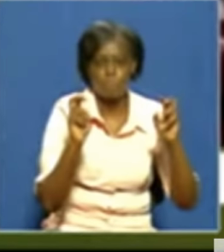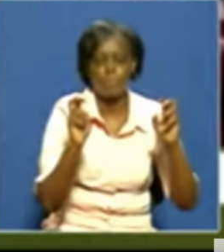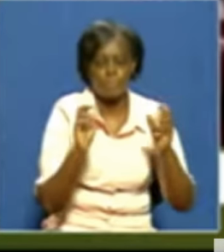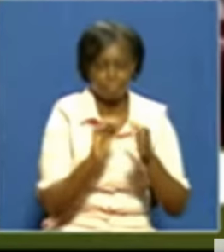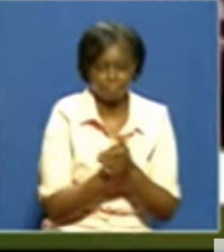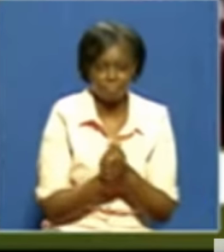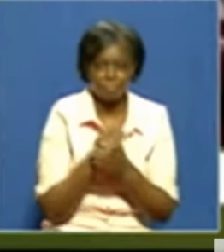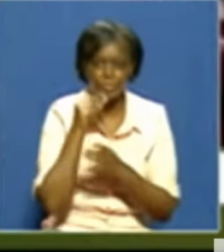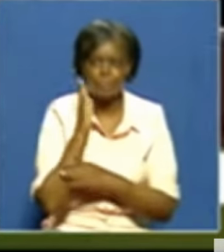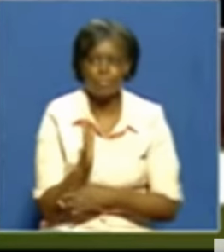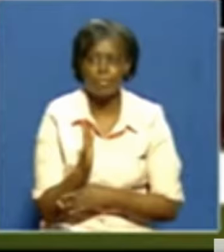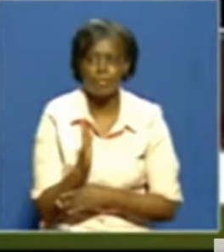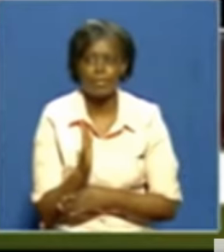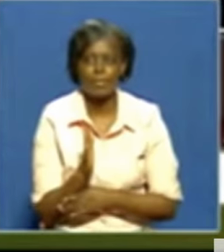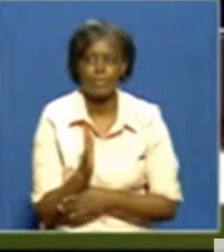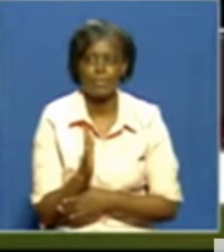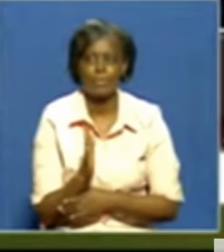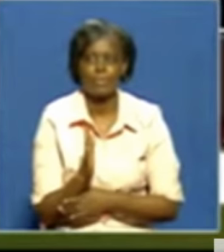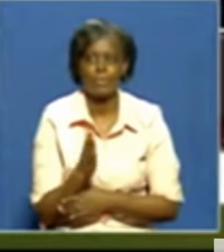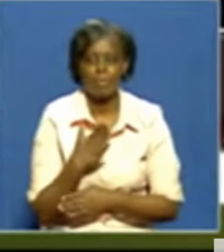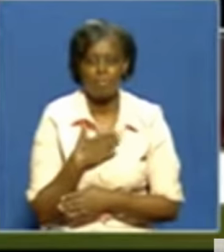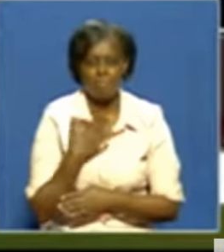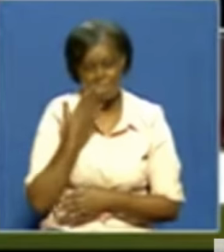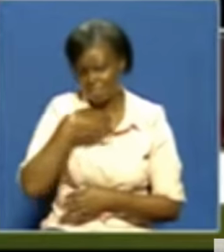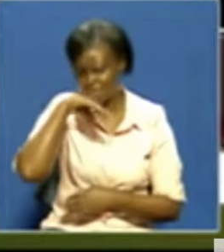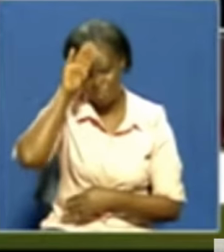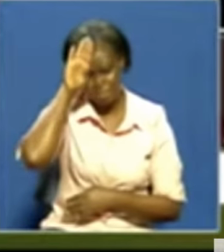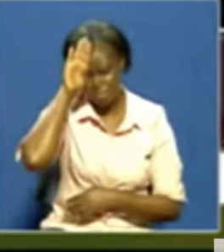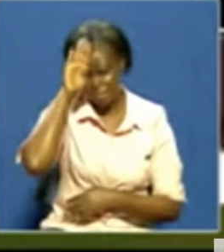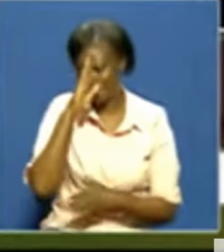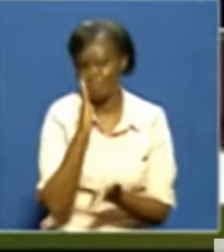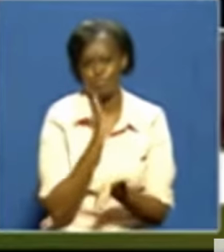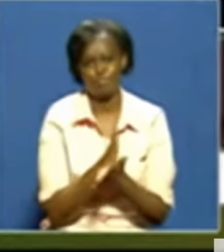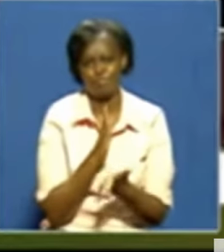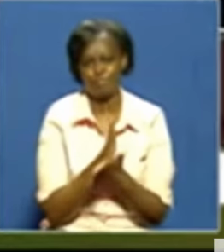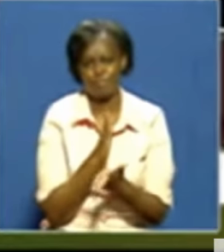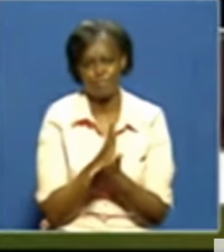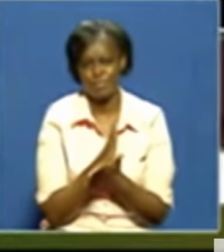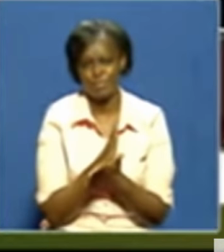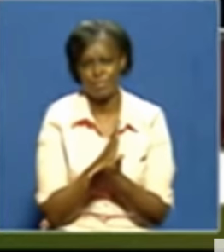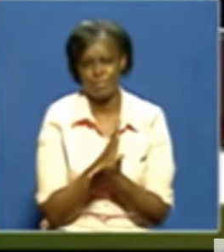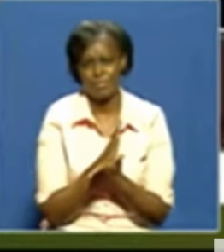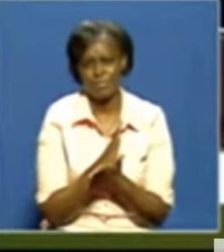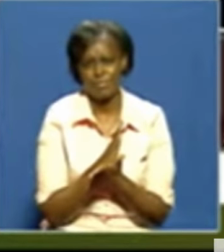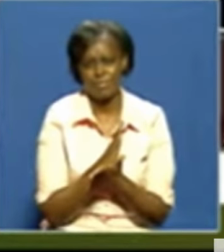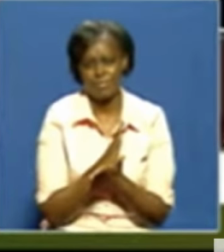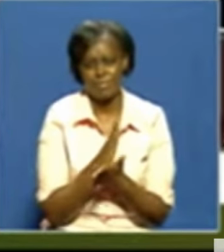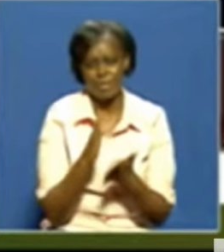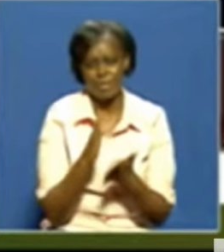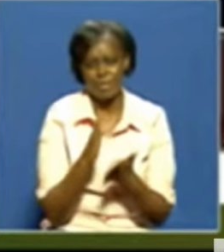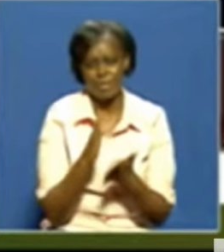Speaker, I'm very disappointed that from that part of the country, especially the northern and